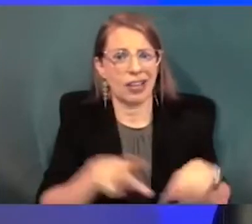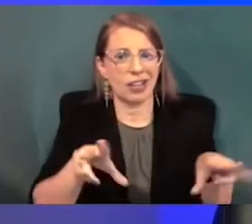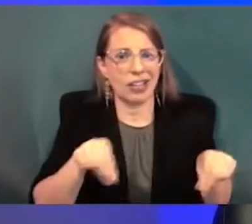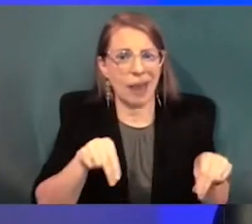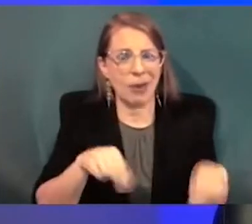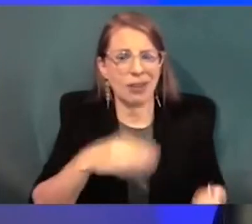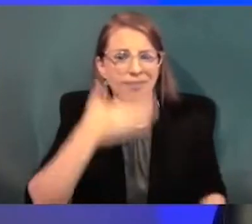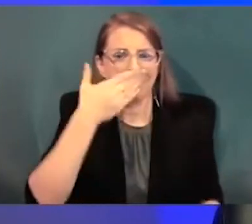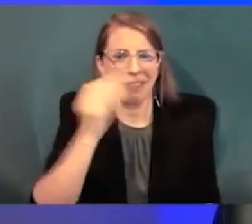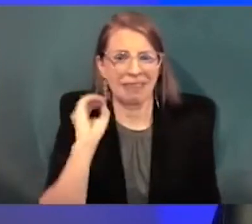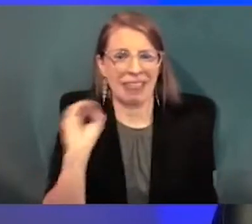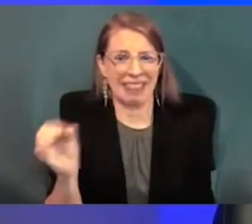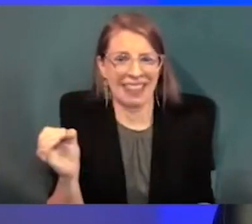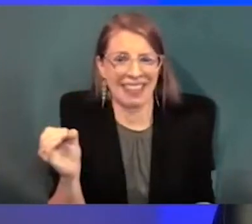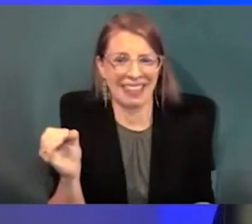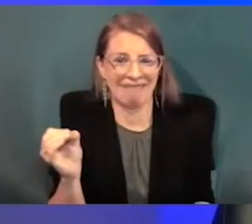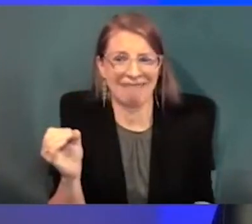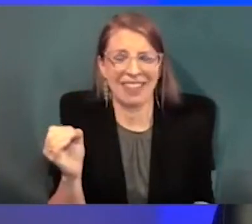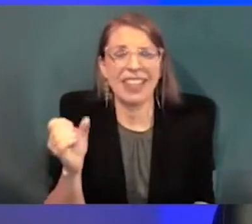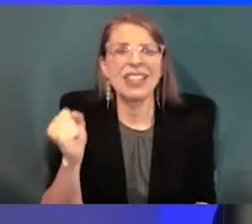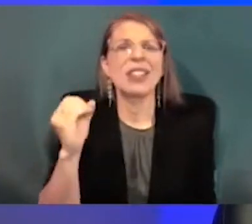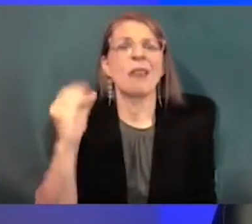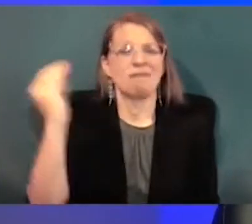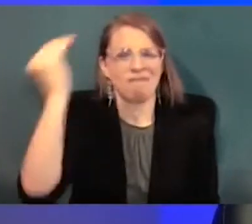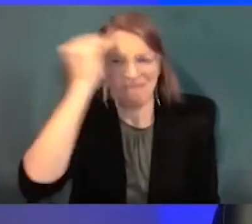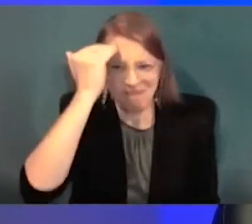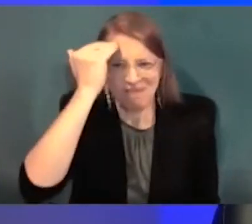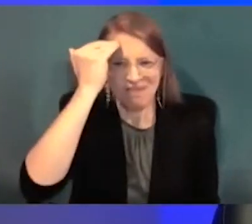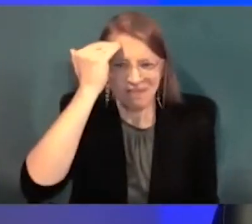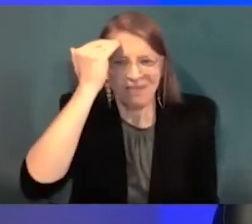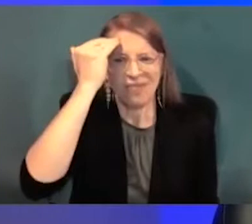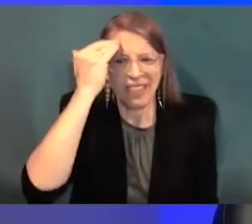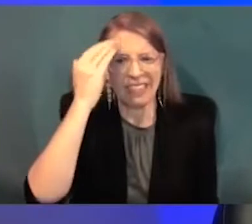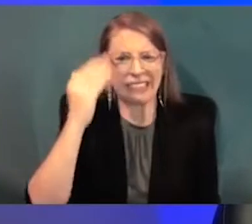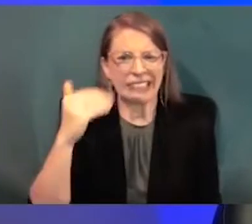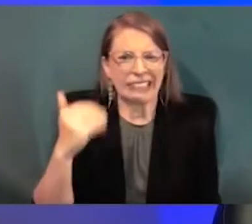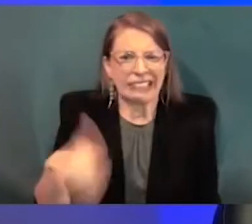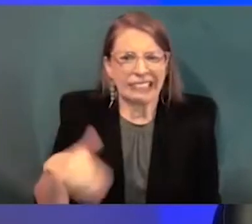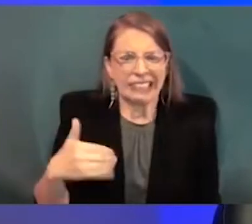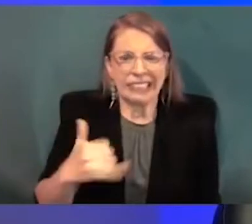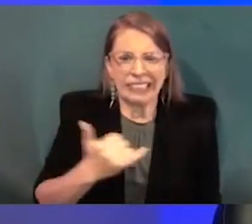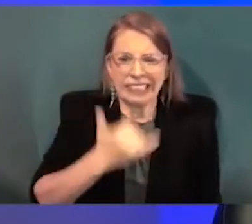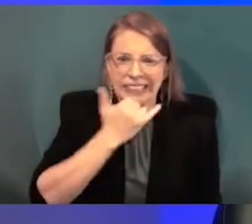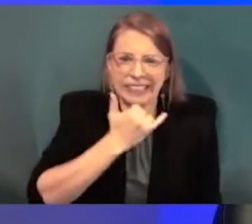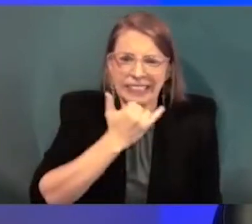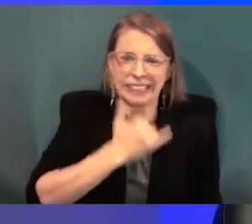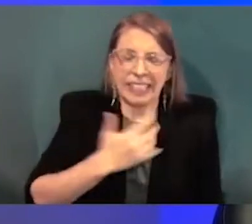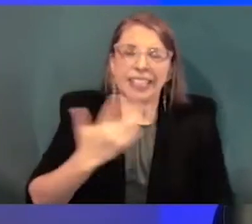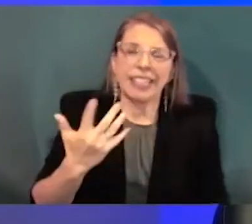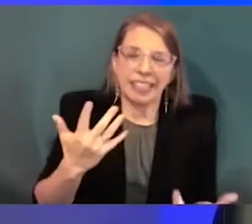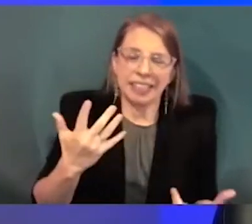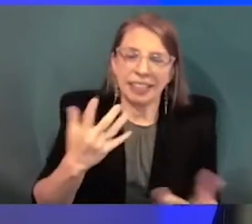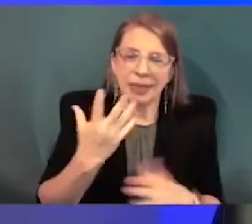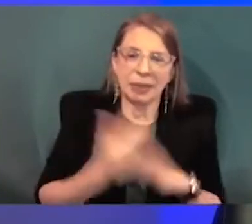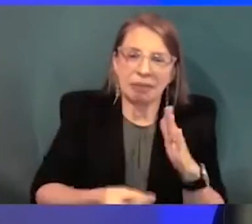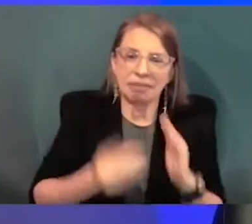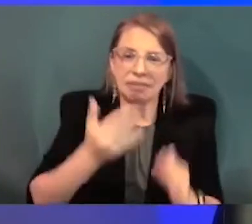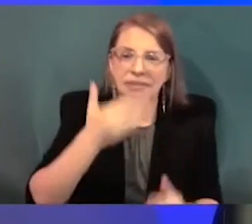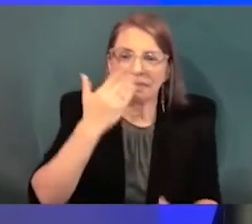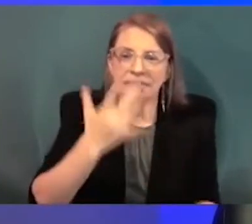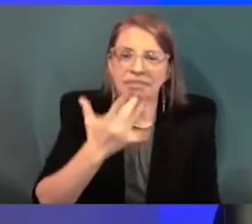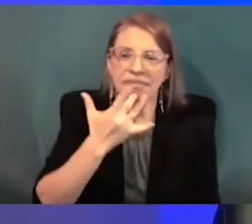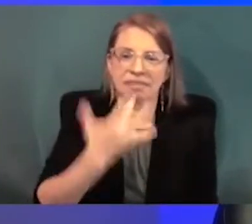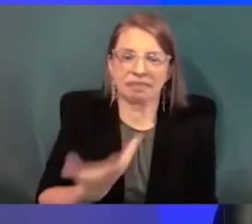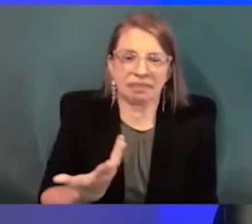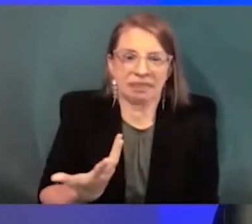so I knew right at that point, uh-oh. And with the taste and smell, it's just I